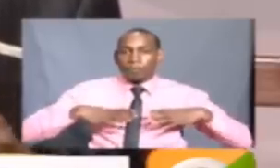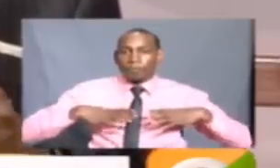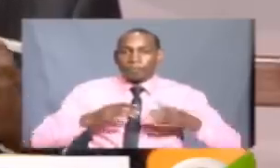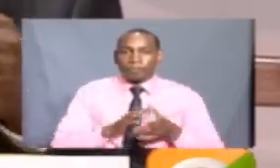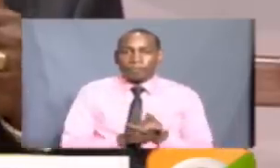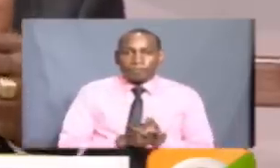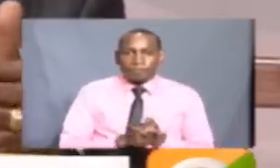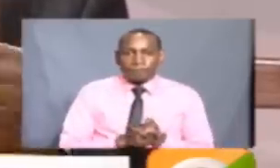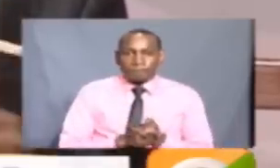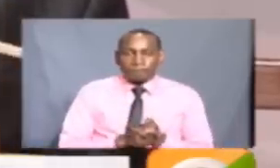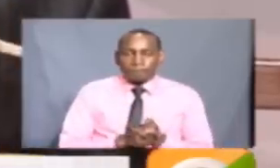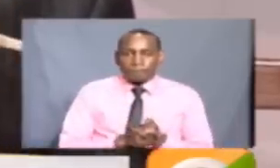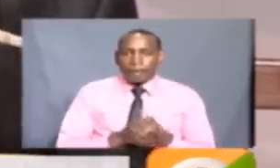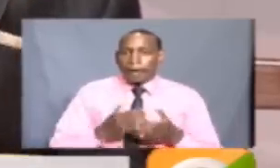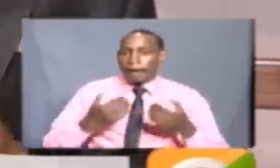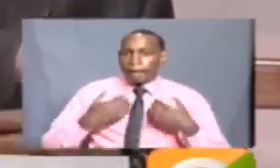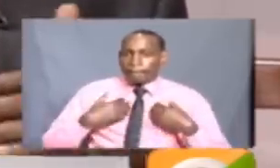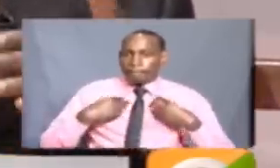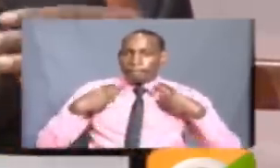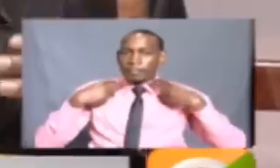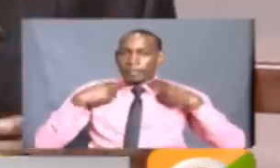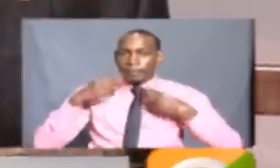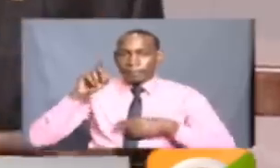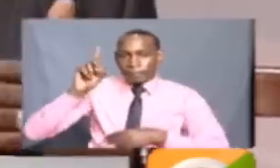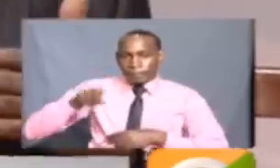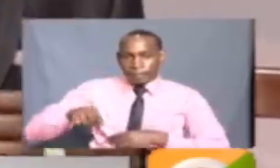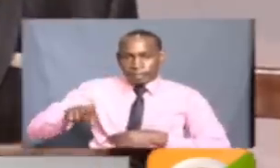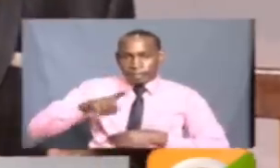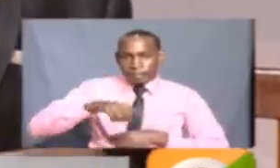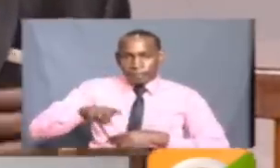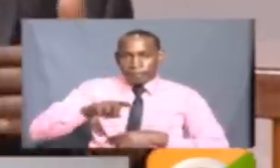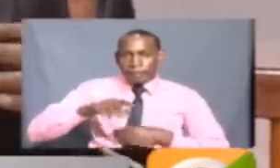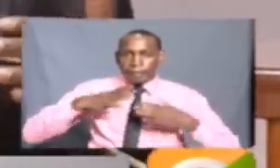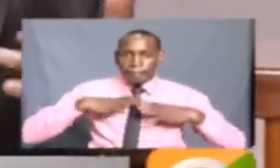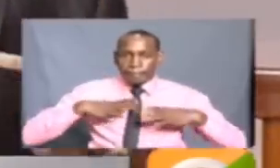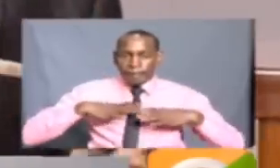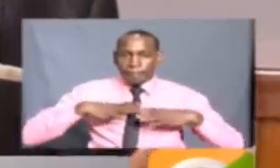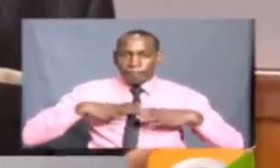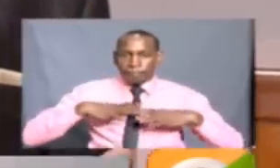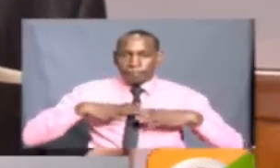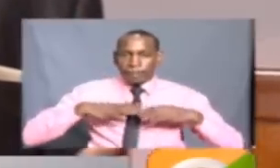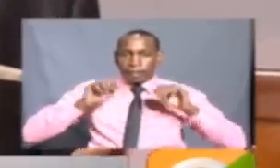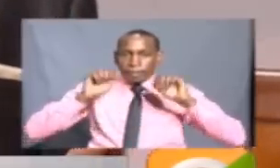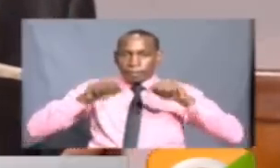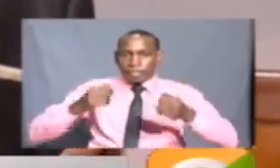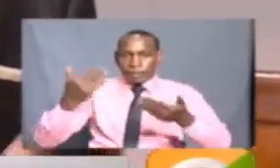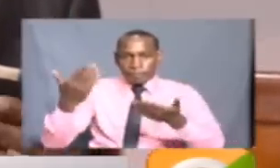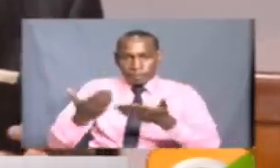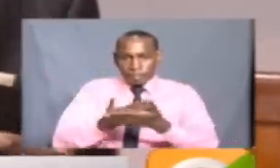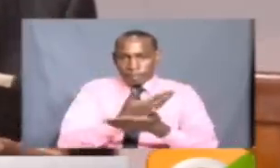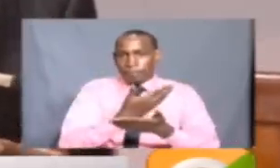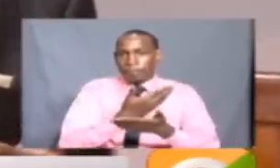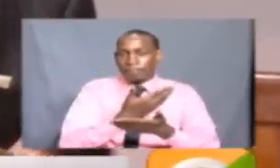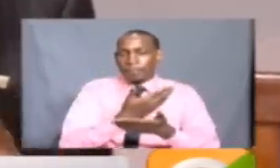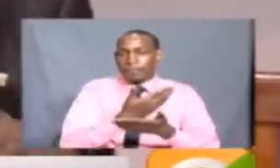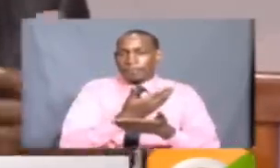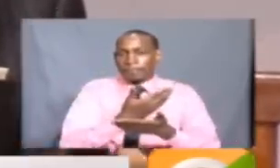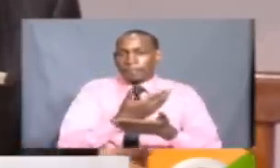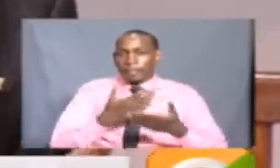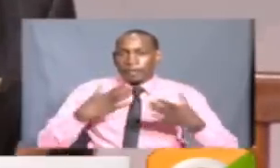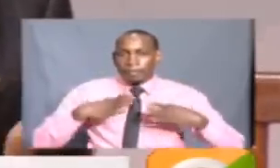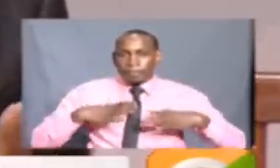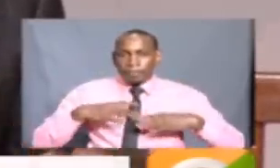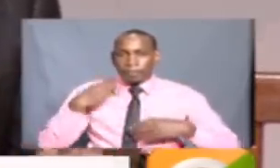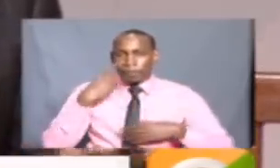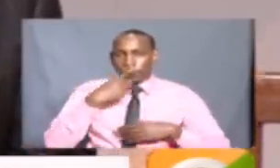thing as stigma. We must be able as a people to stigmatize those who